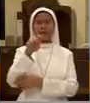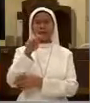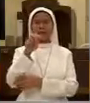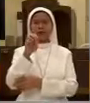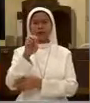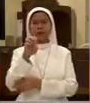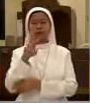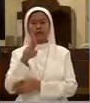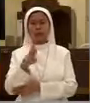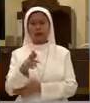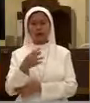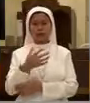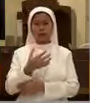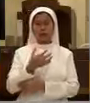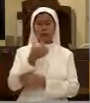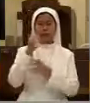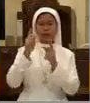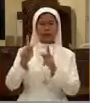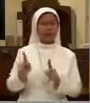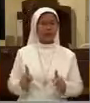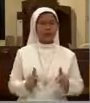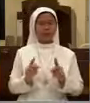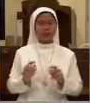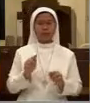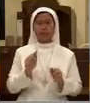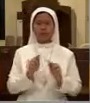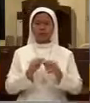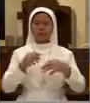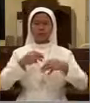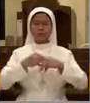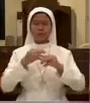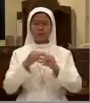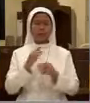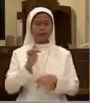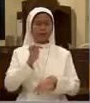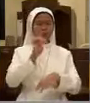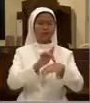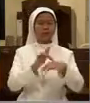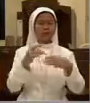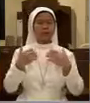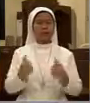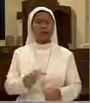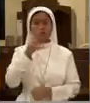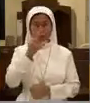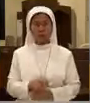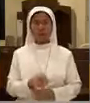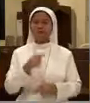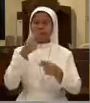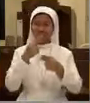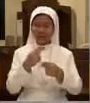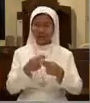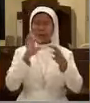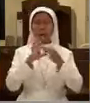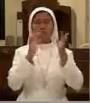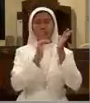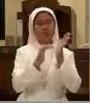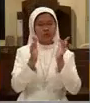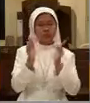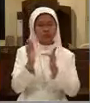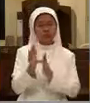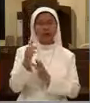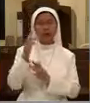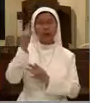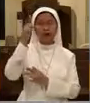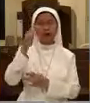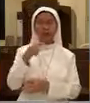power to effect a healing. It is Jesus who shared his